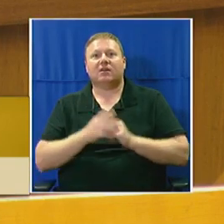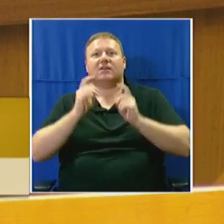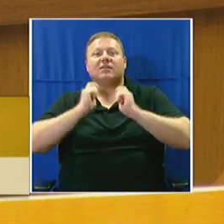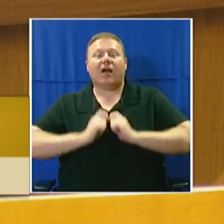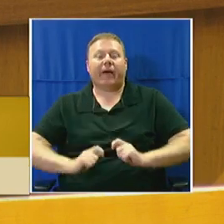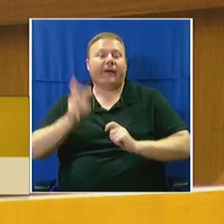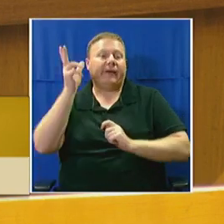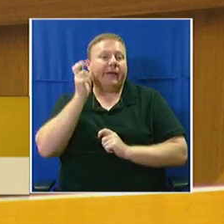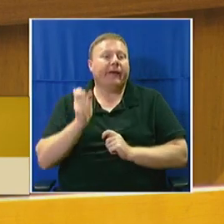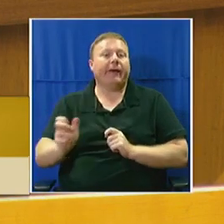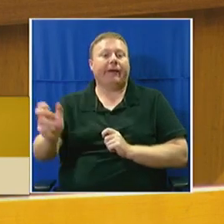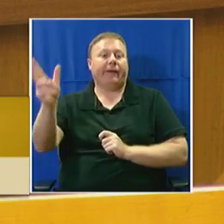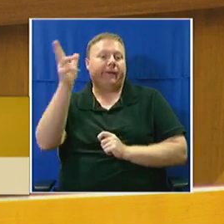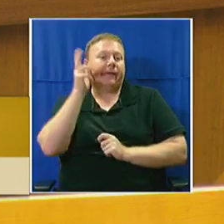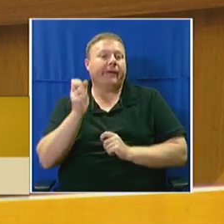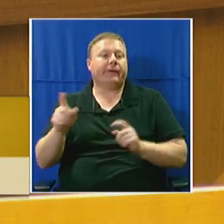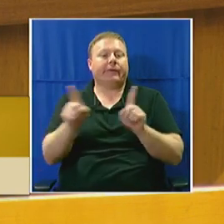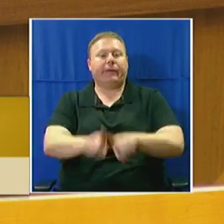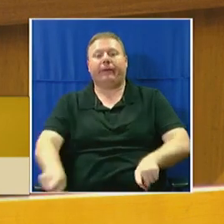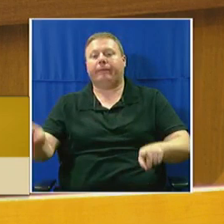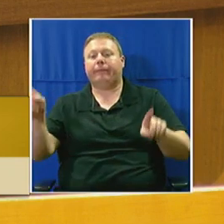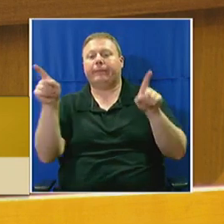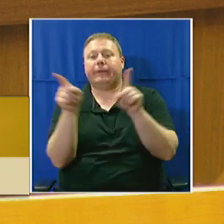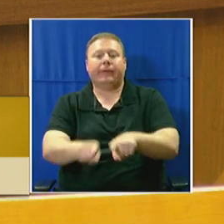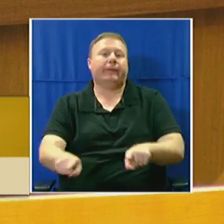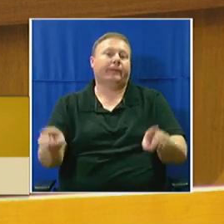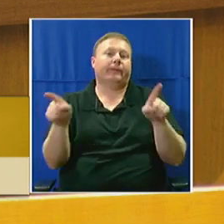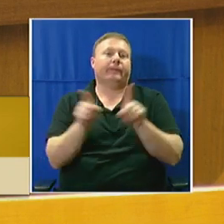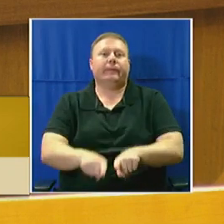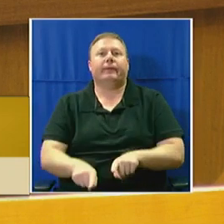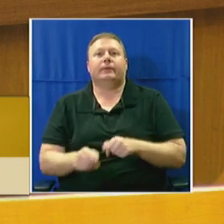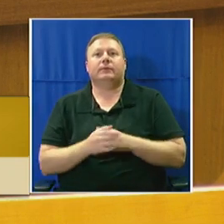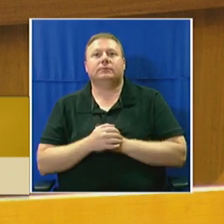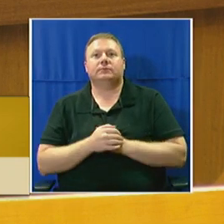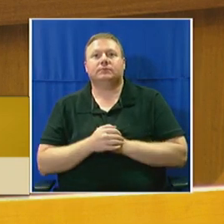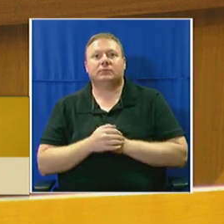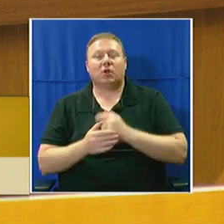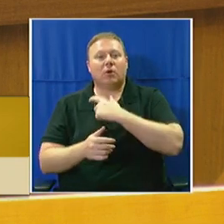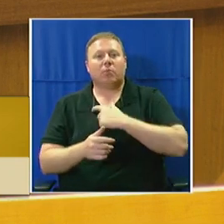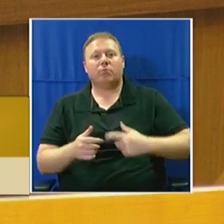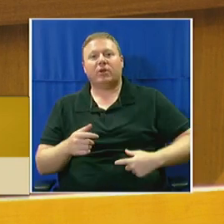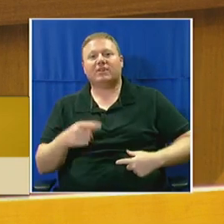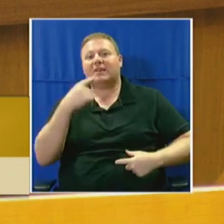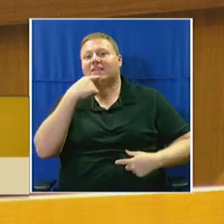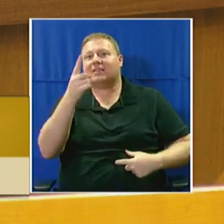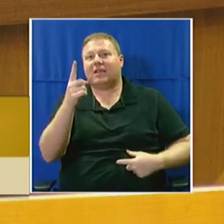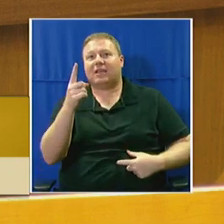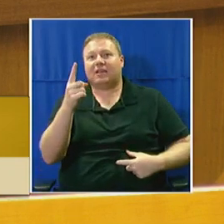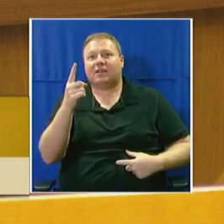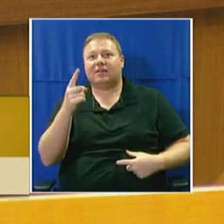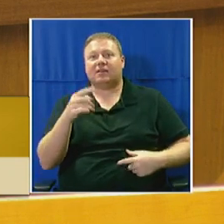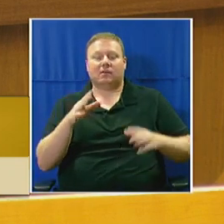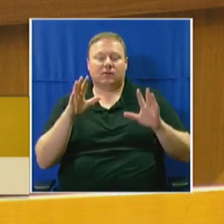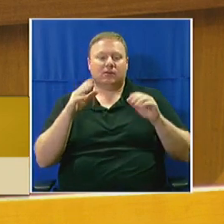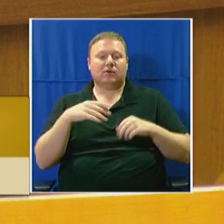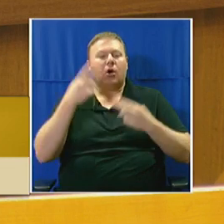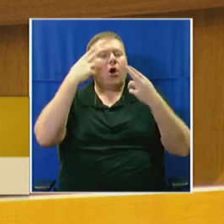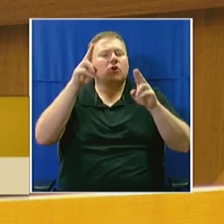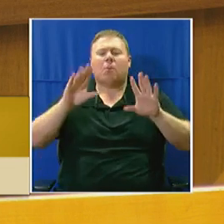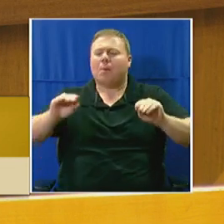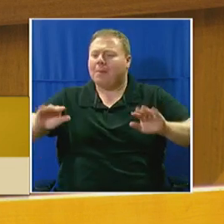hearing rhetoric and words that mean nothing the president said honorable members